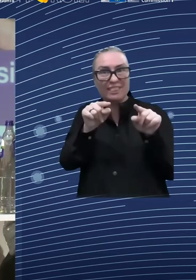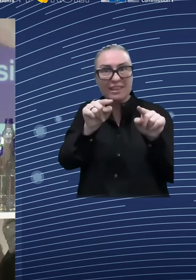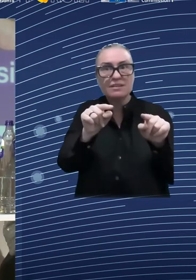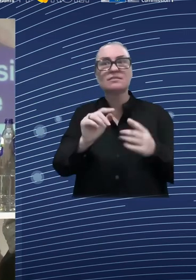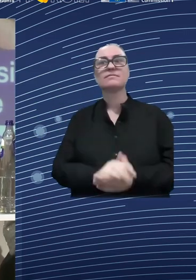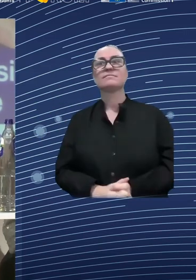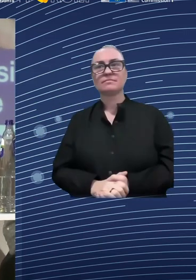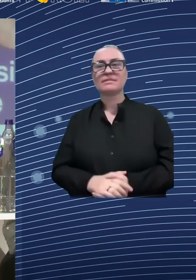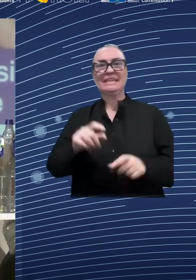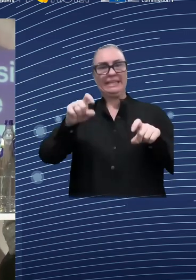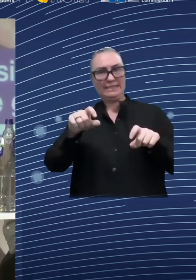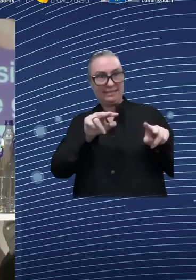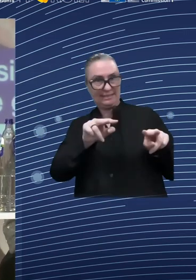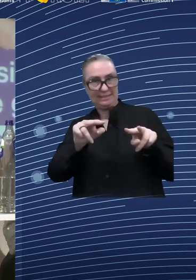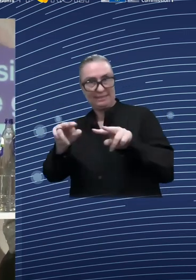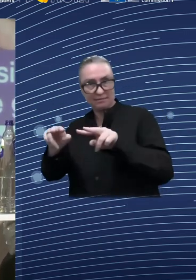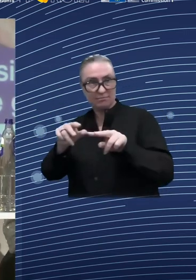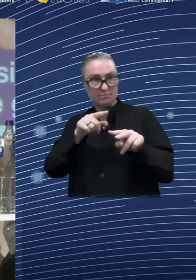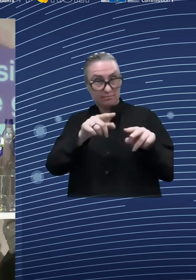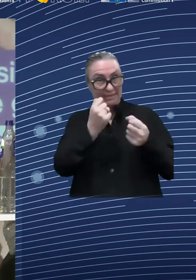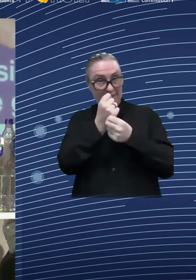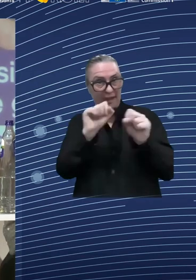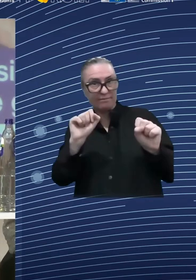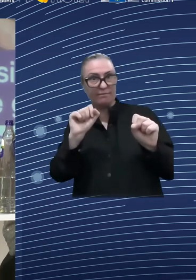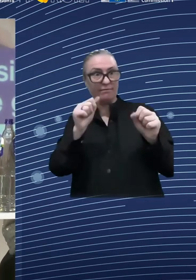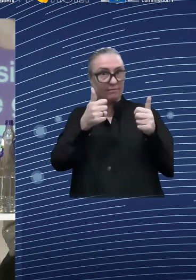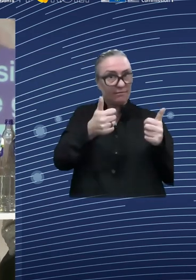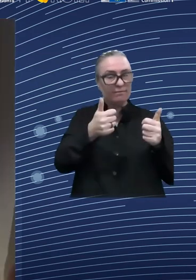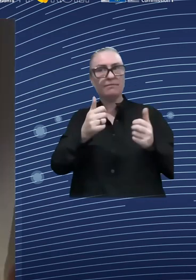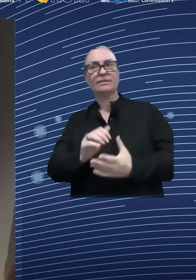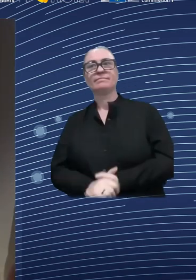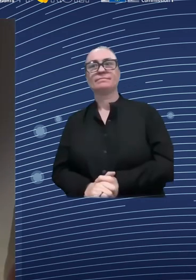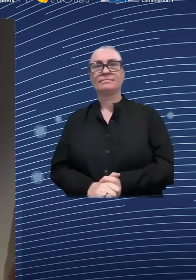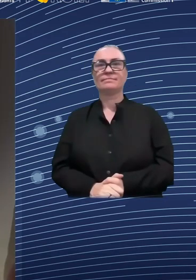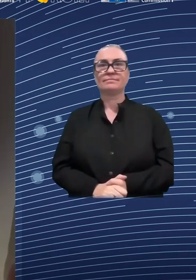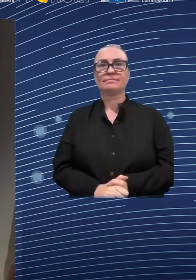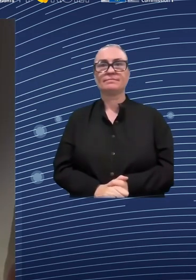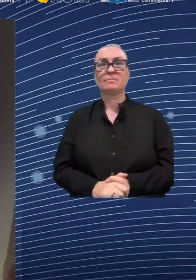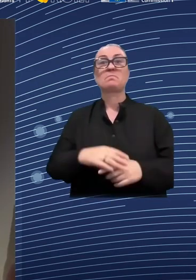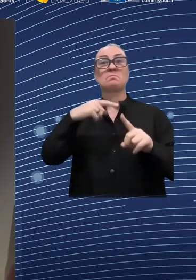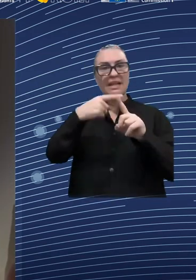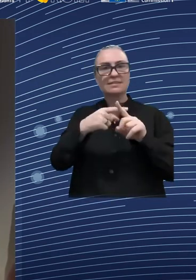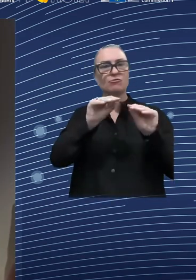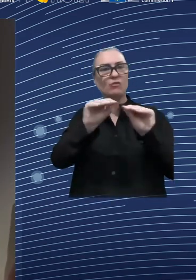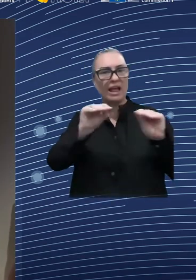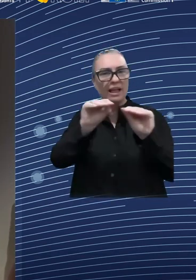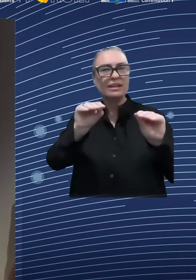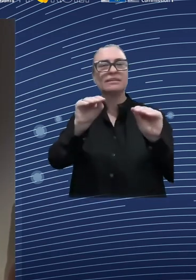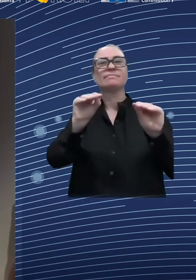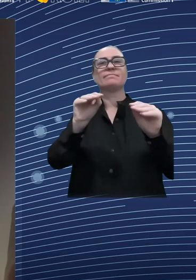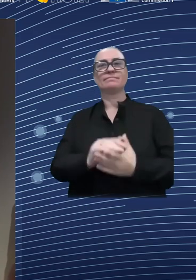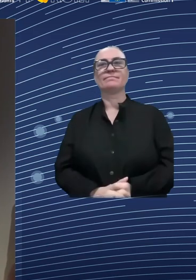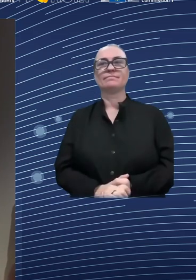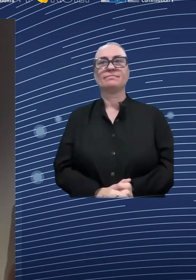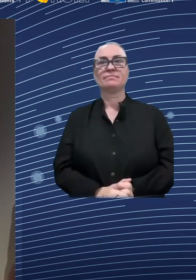to associate, so from the bottom and from the top. Aga, similarly, talking